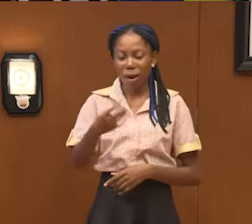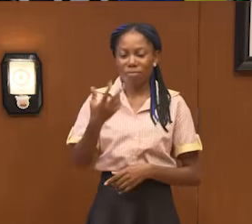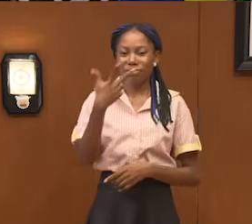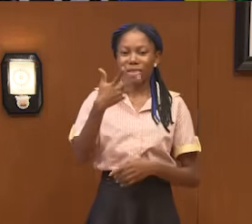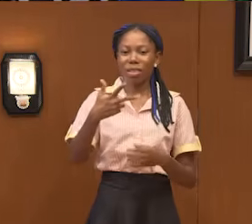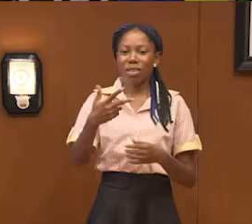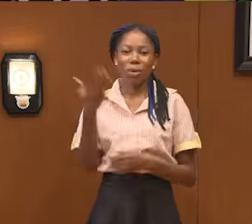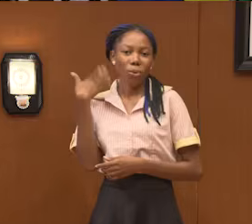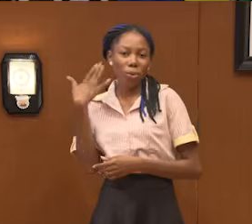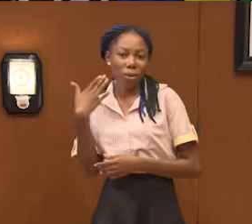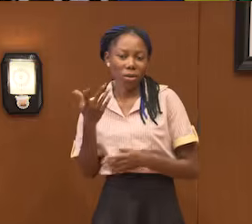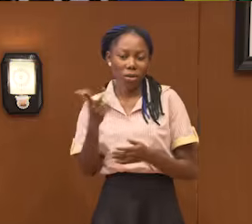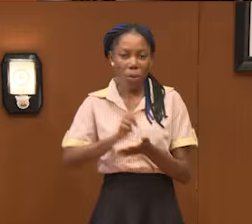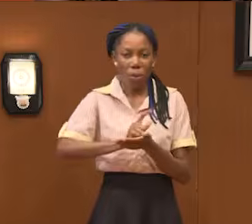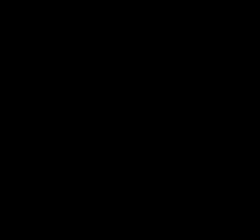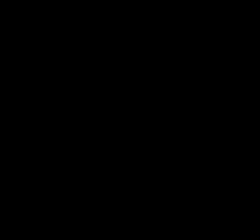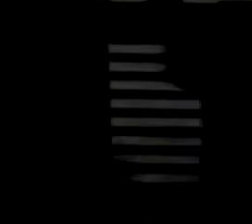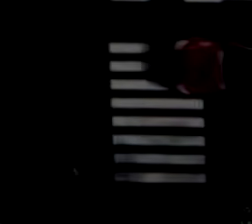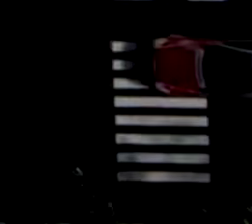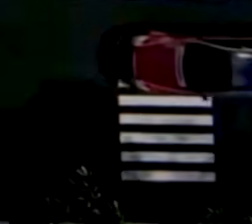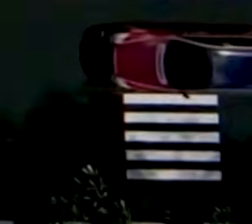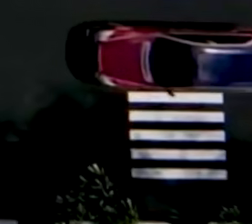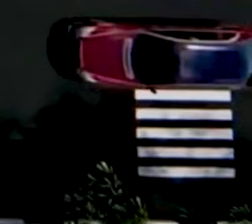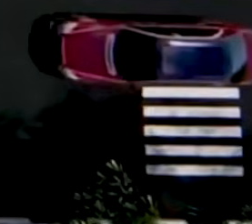ago. Is that not so?